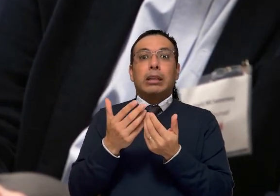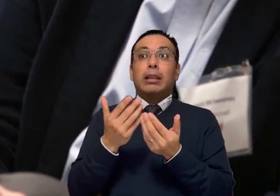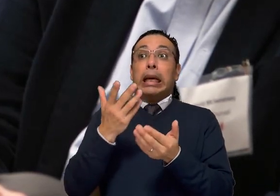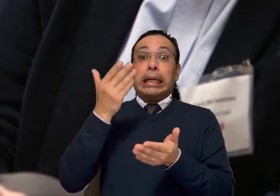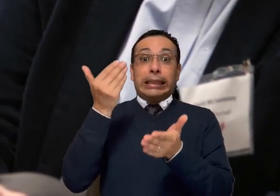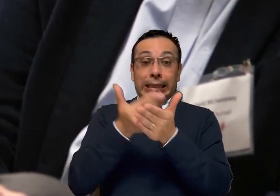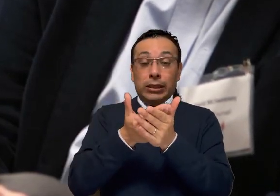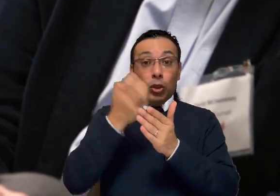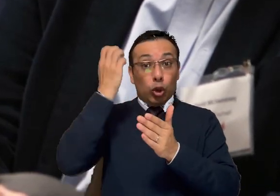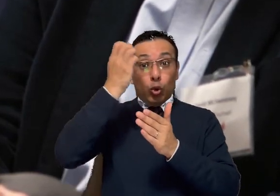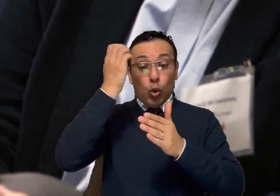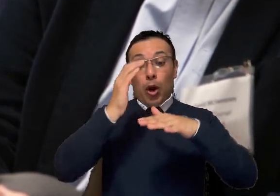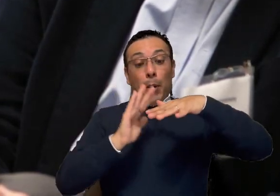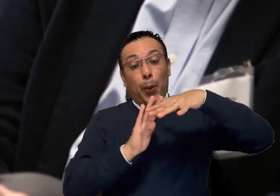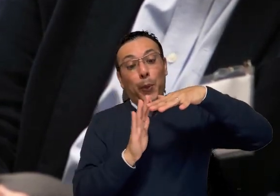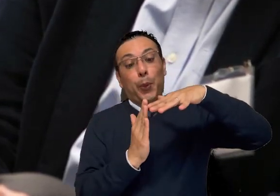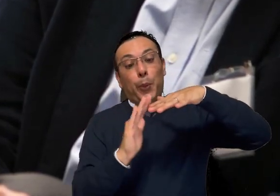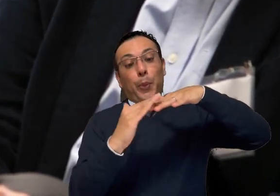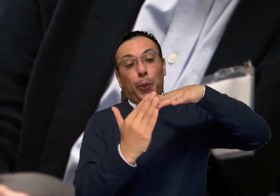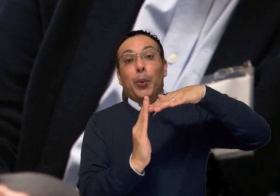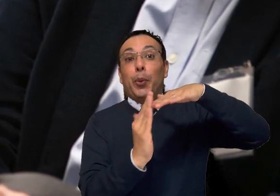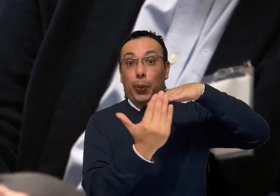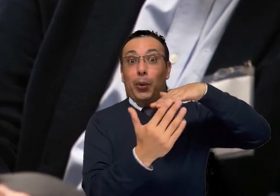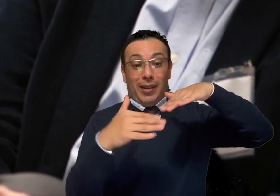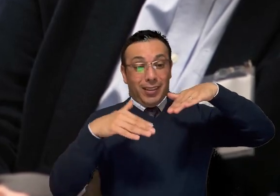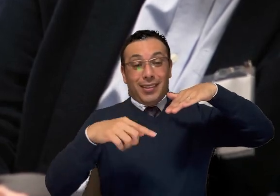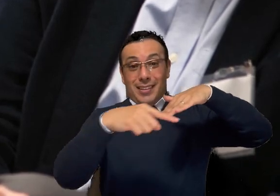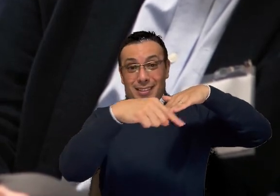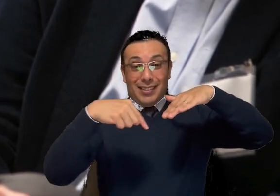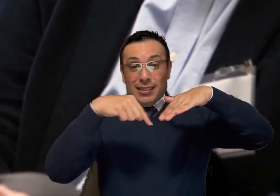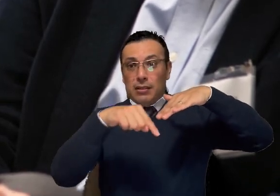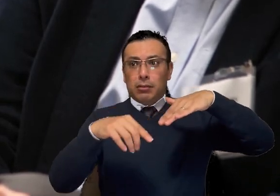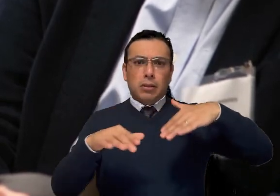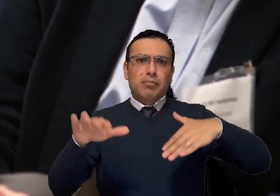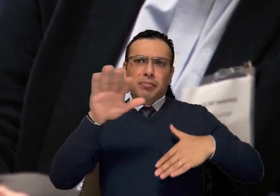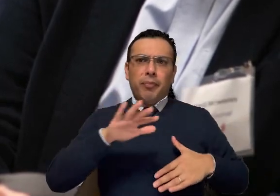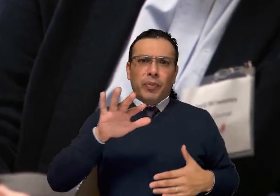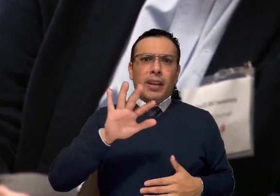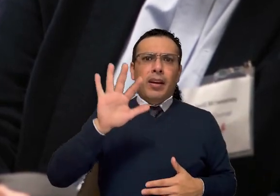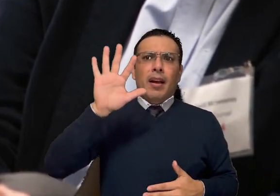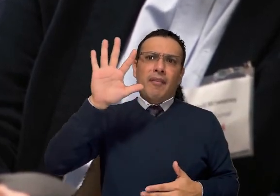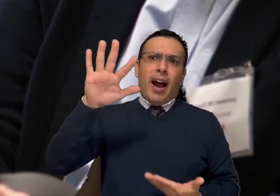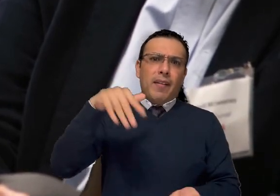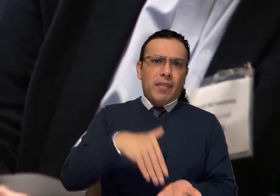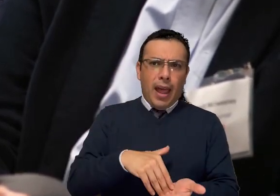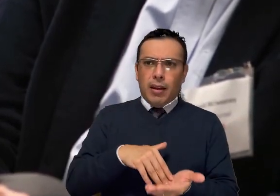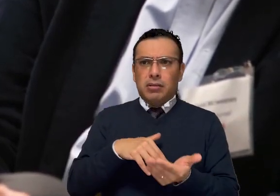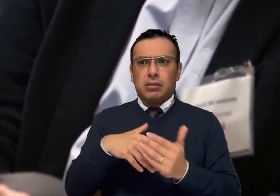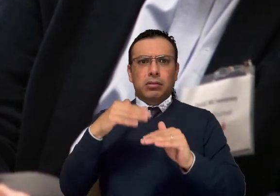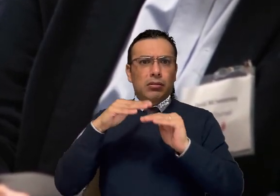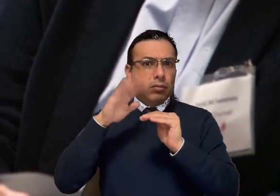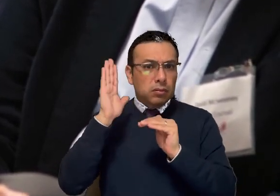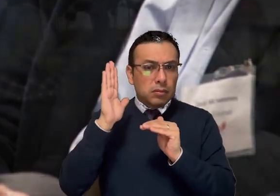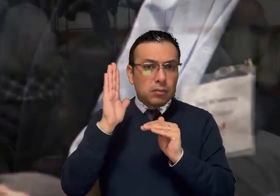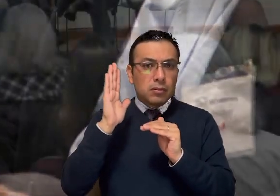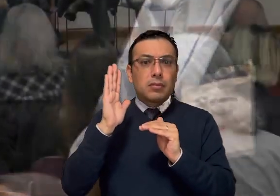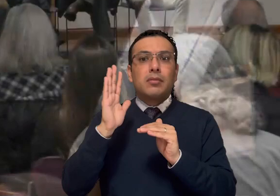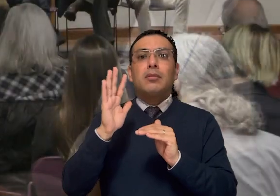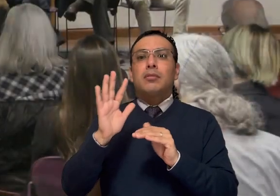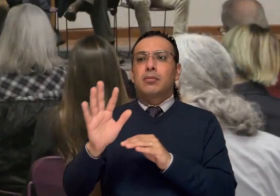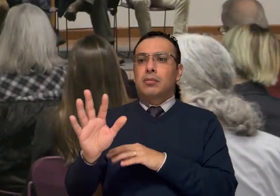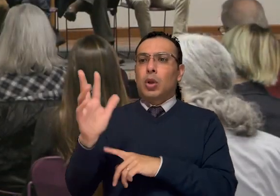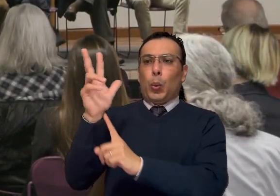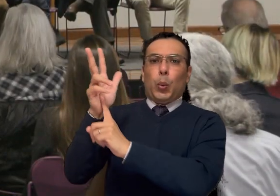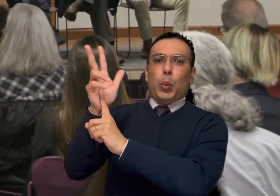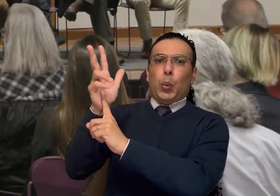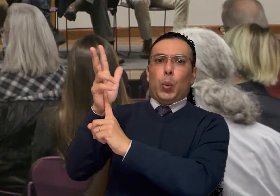there are about 5,000 or more offshore wind turbines that are